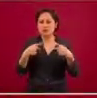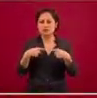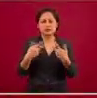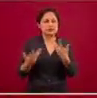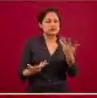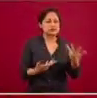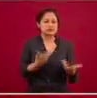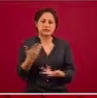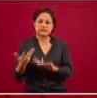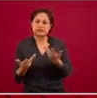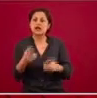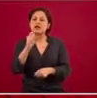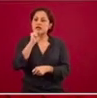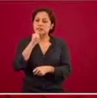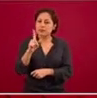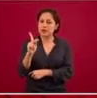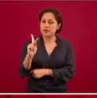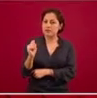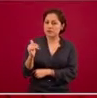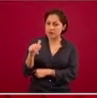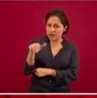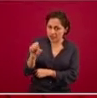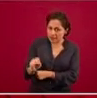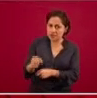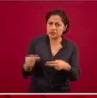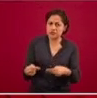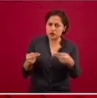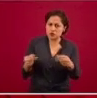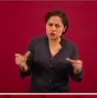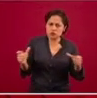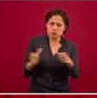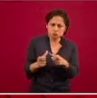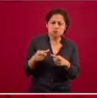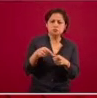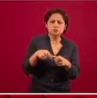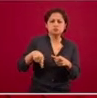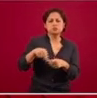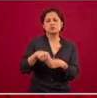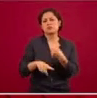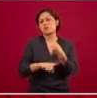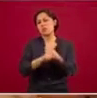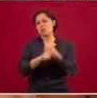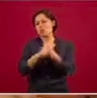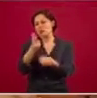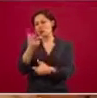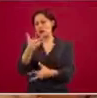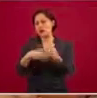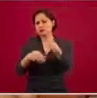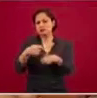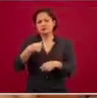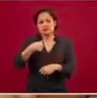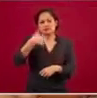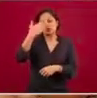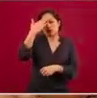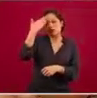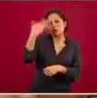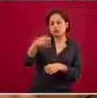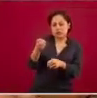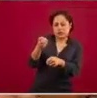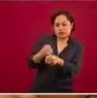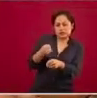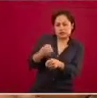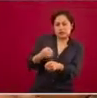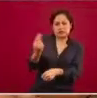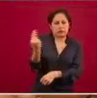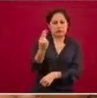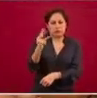being affected by the stopping of the operations of the big beer producers. I know beer is